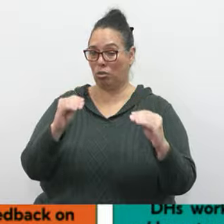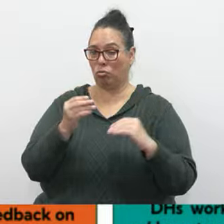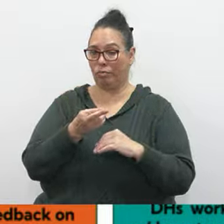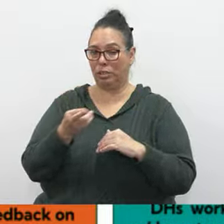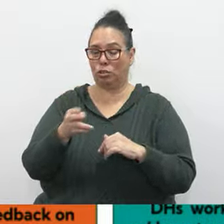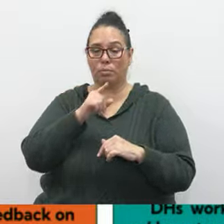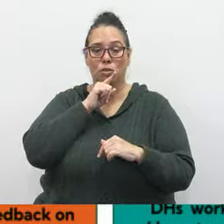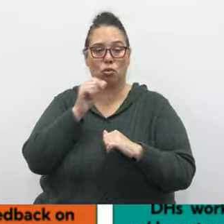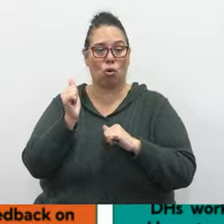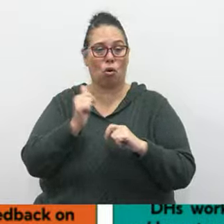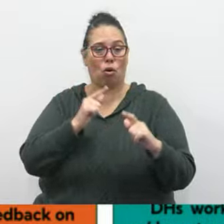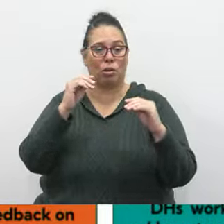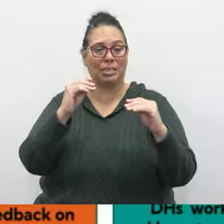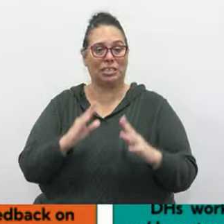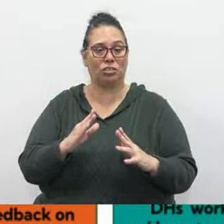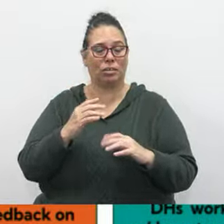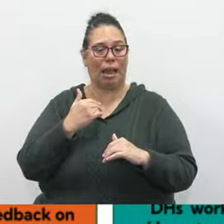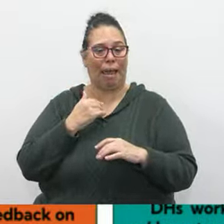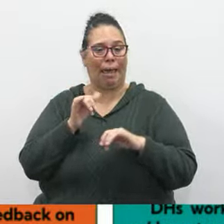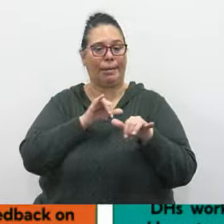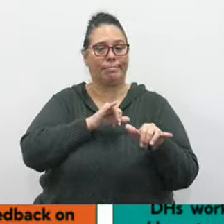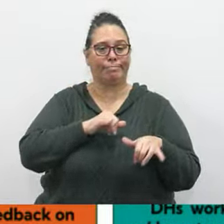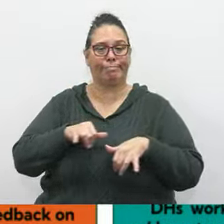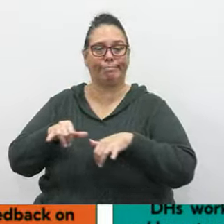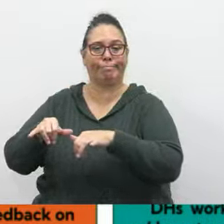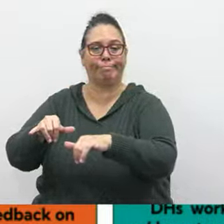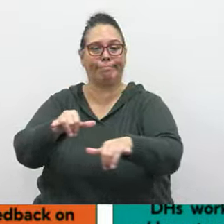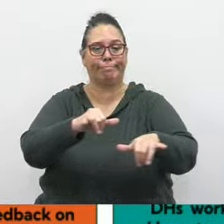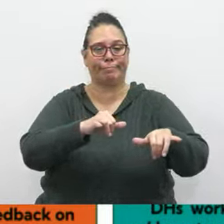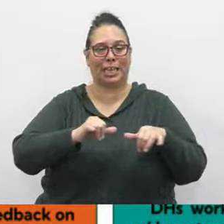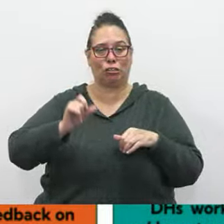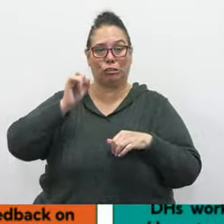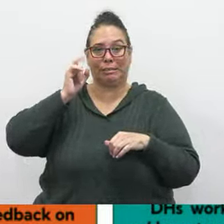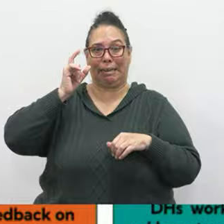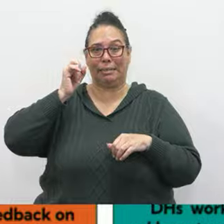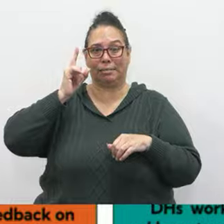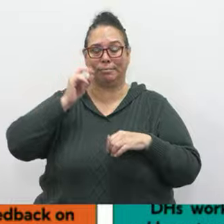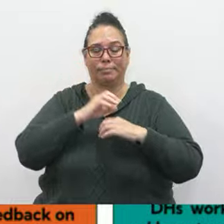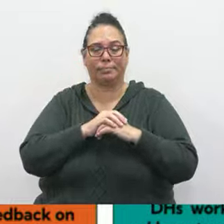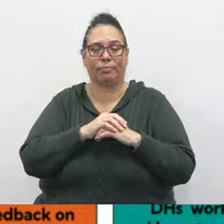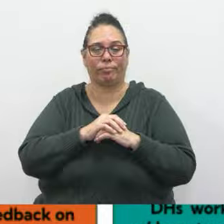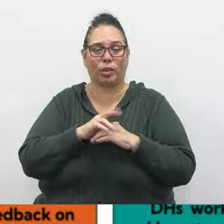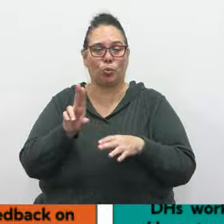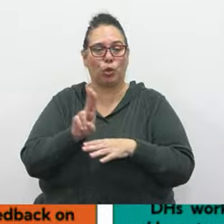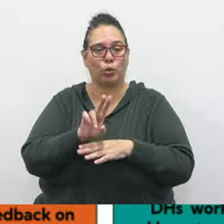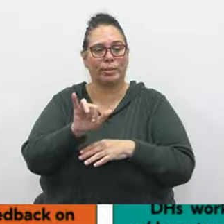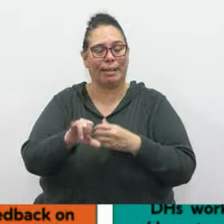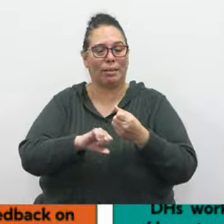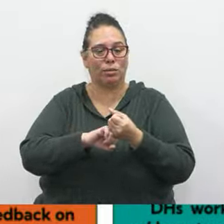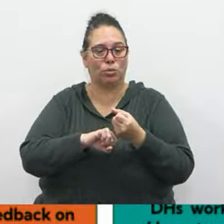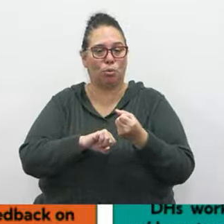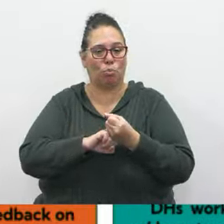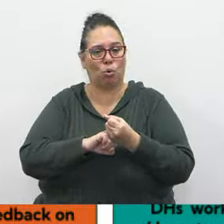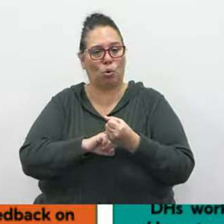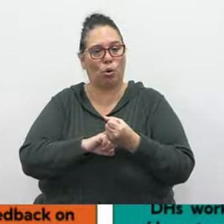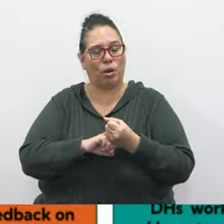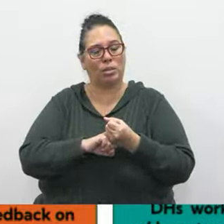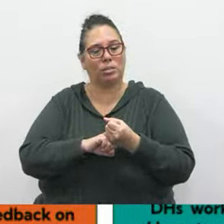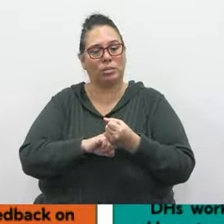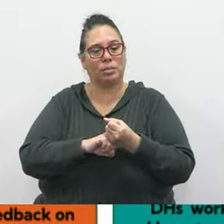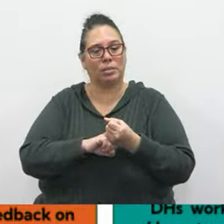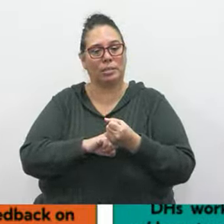all teachers had a common understanding of administration, and we also use that to support us in coming